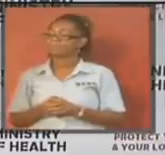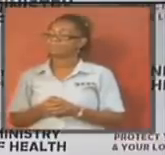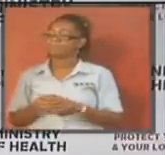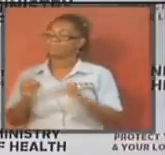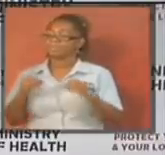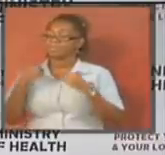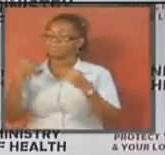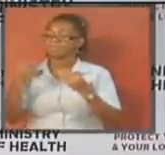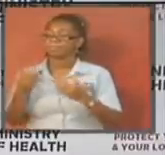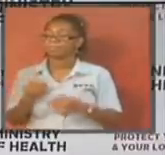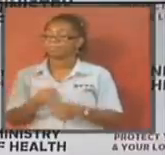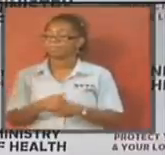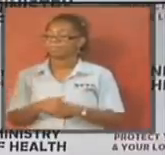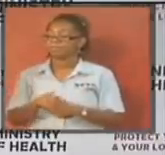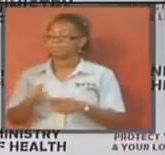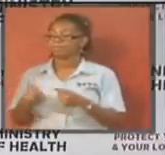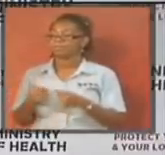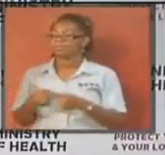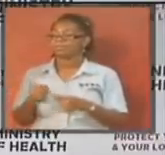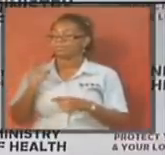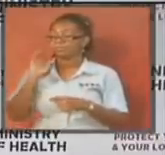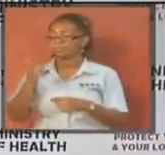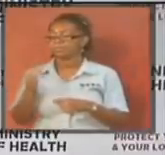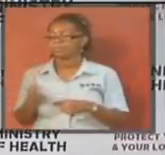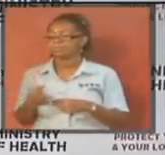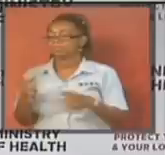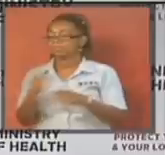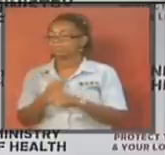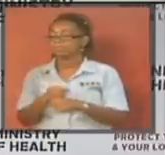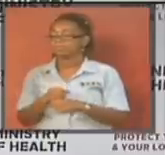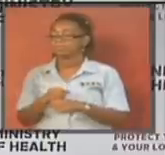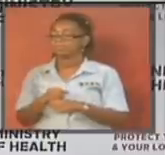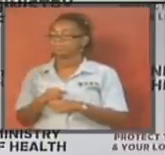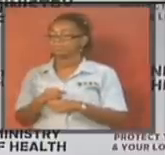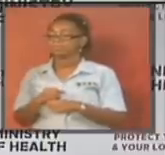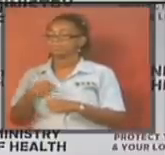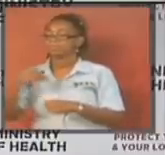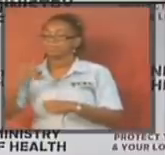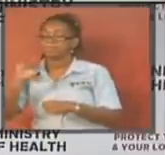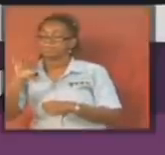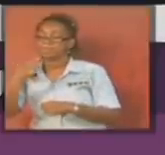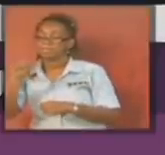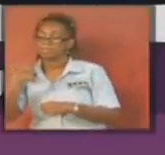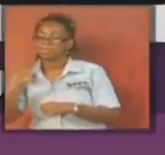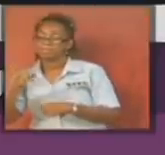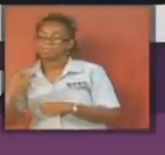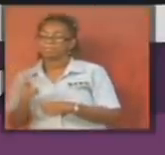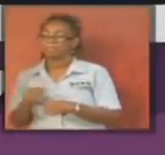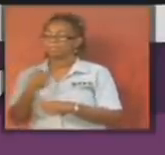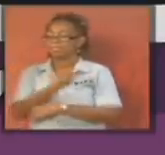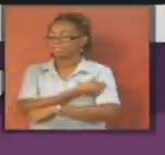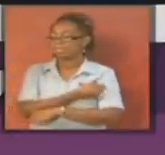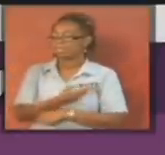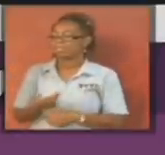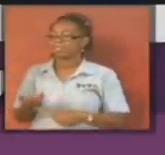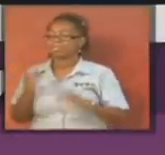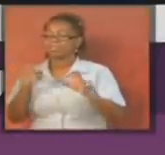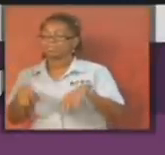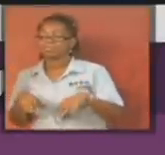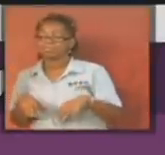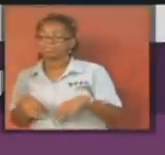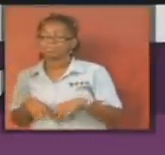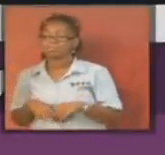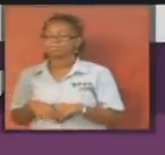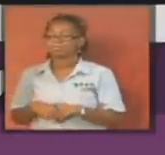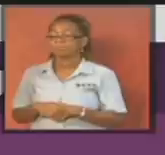aware that the Pfizer vaccines were coming into the country, because you said you were prior notice, but Could you tell us, was that days, hours, what exactly is prior